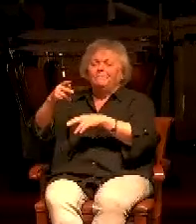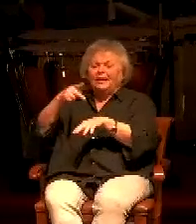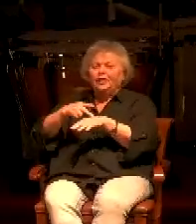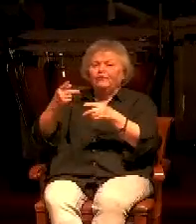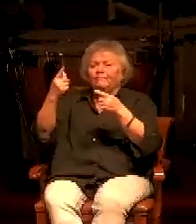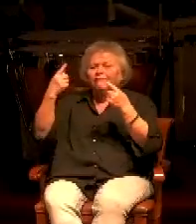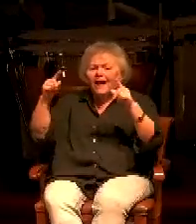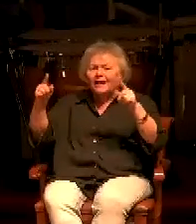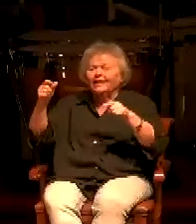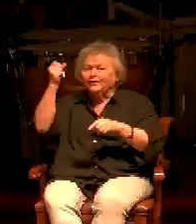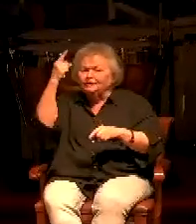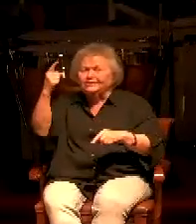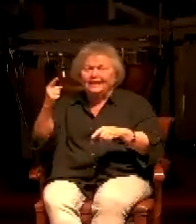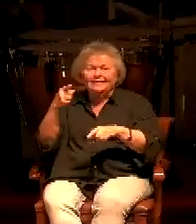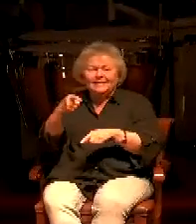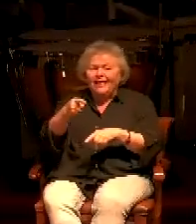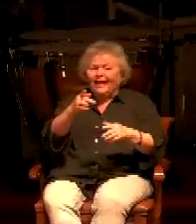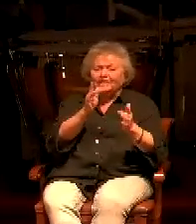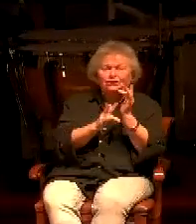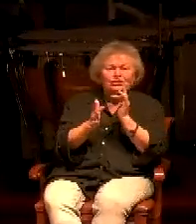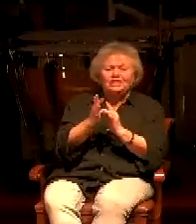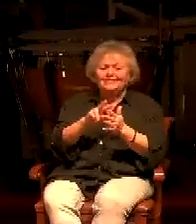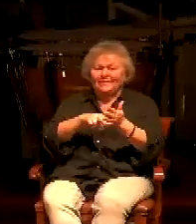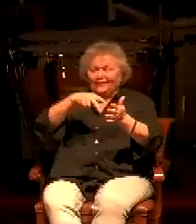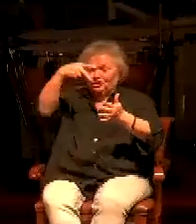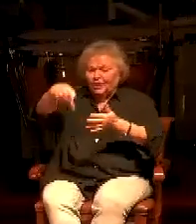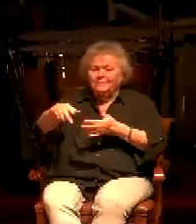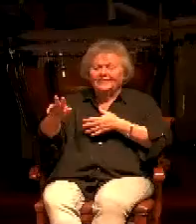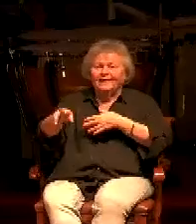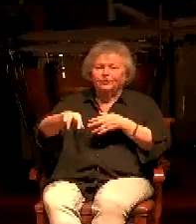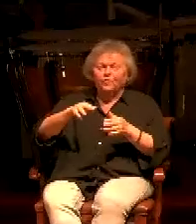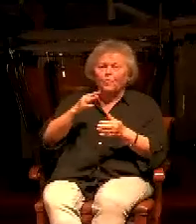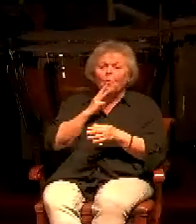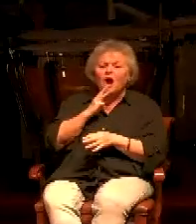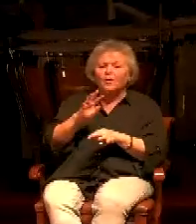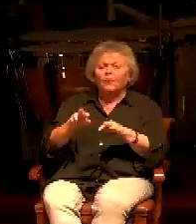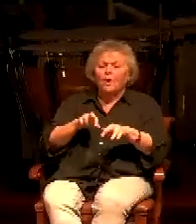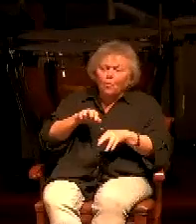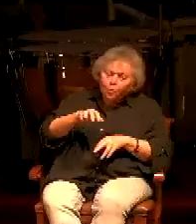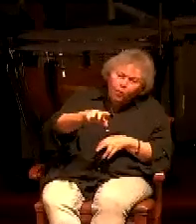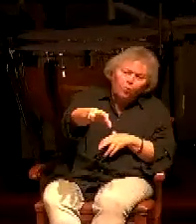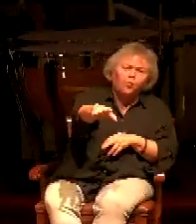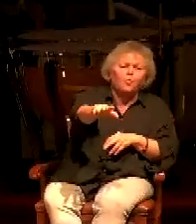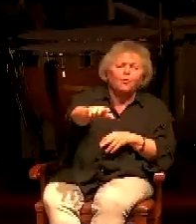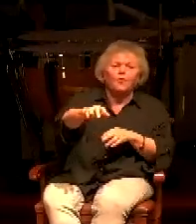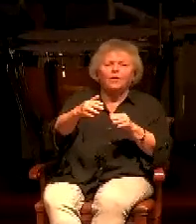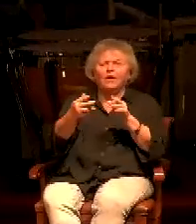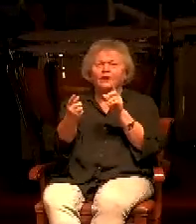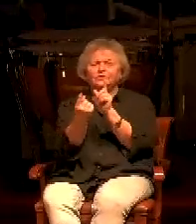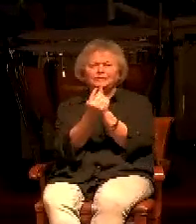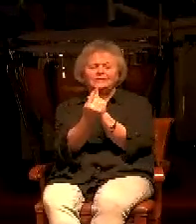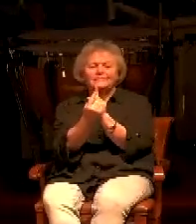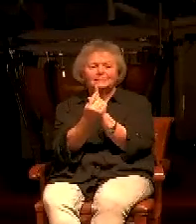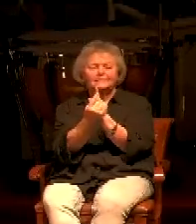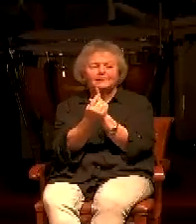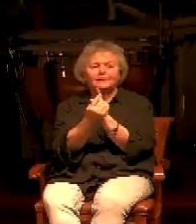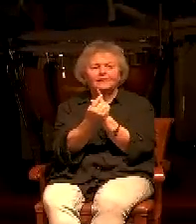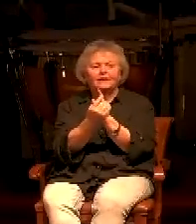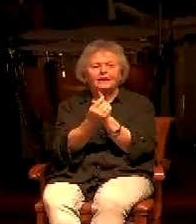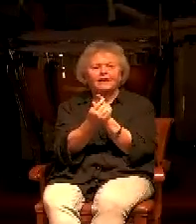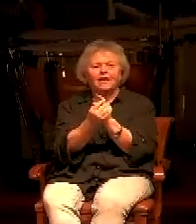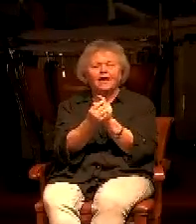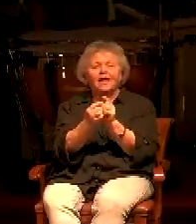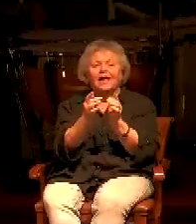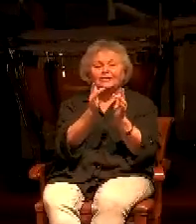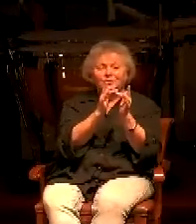doesn't even wait for the boat to be parked in the slip. He jumps into the water, he runs up on the shore. And John chapter 21 finds